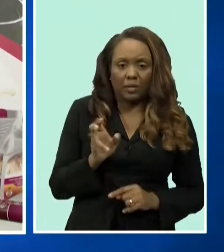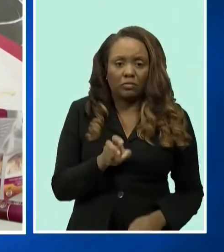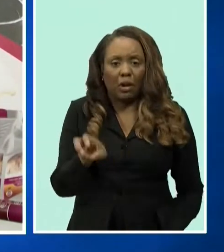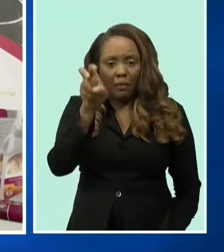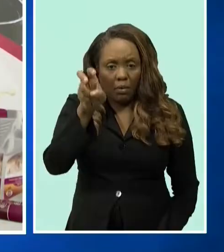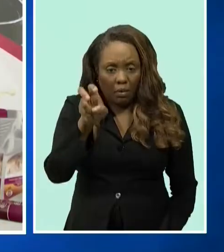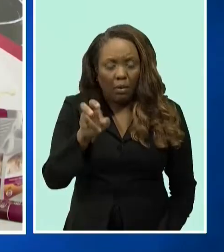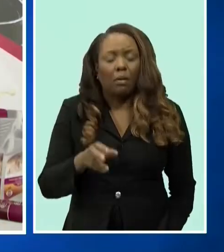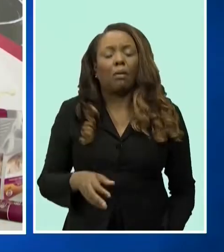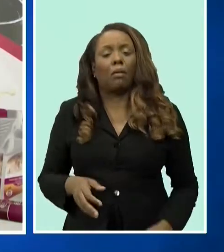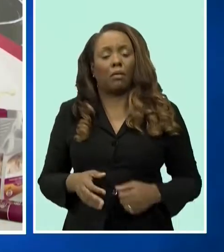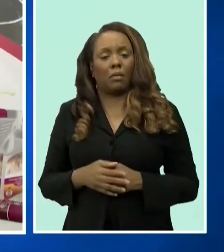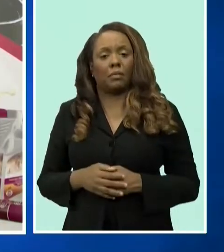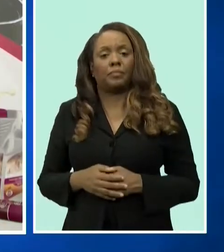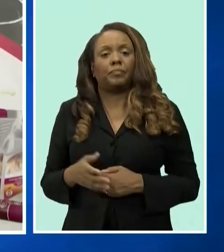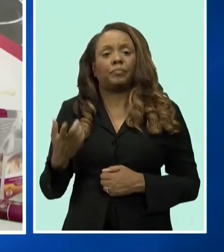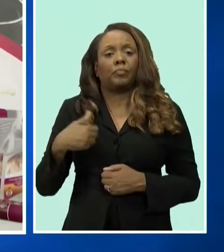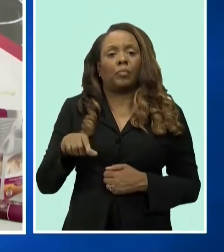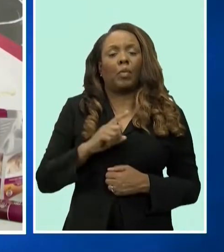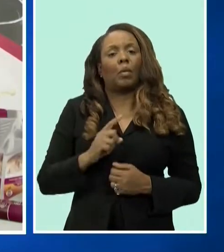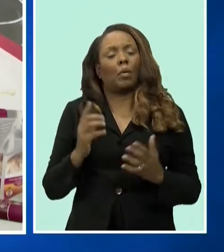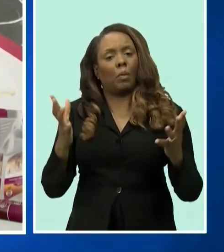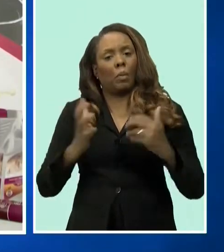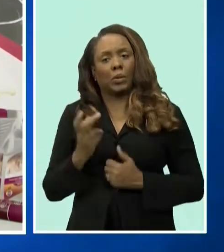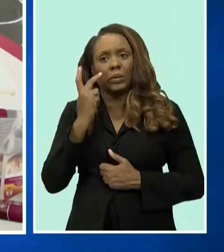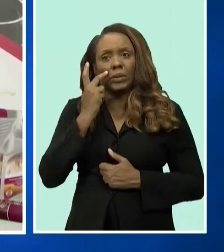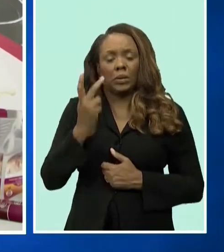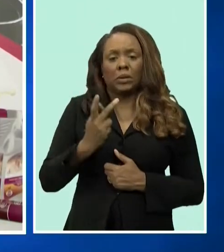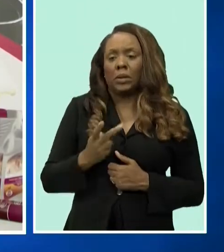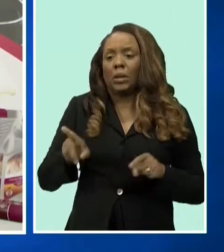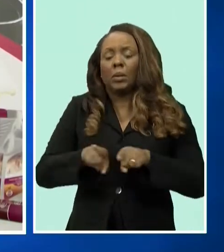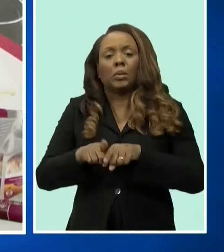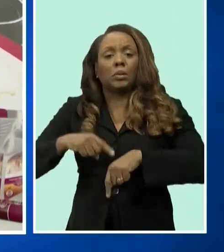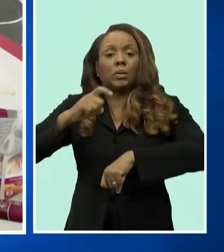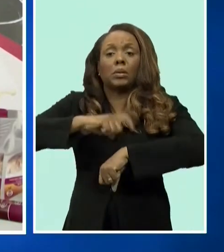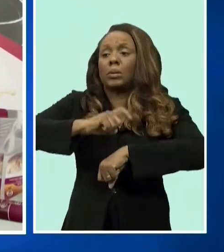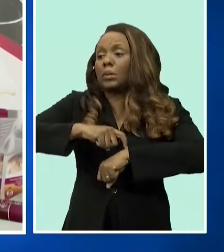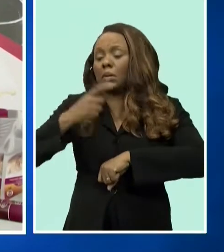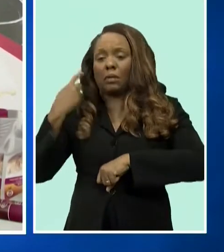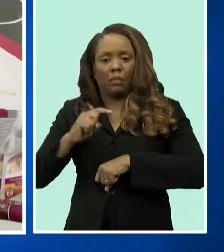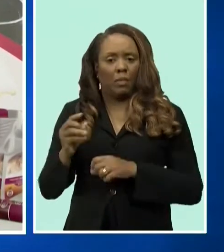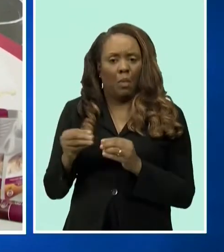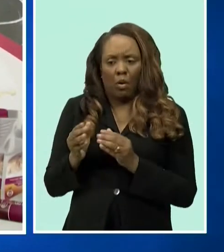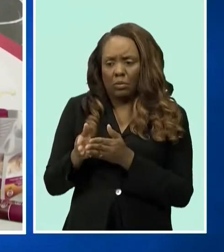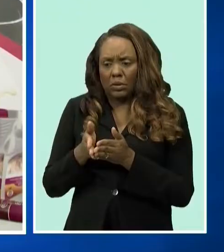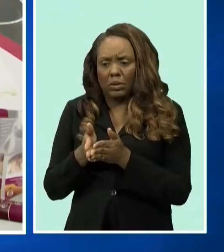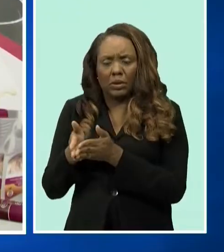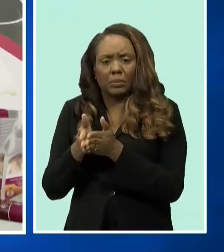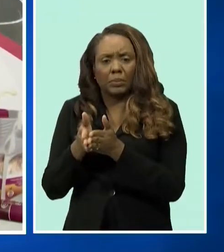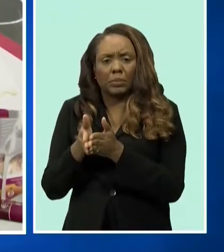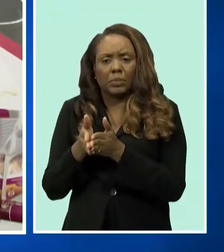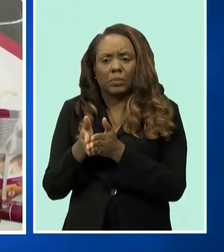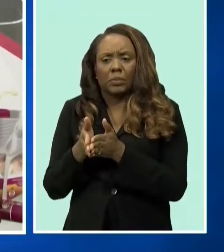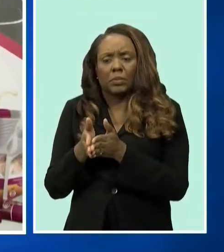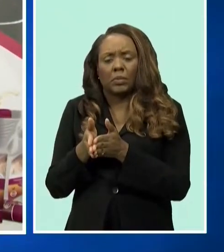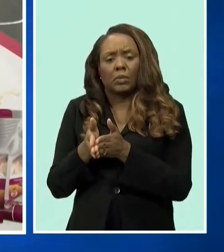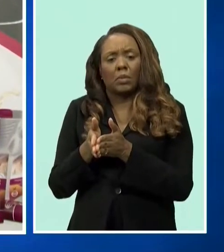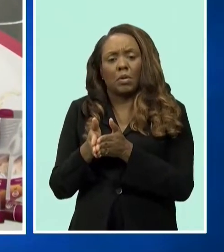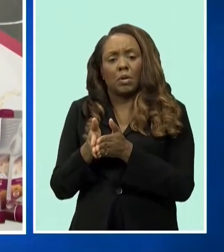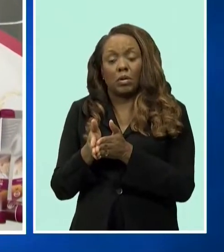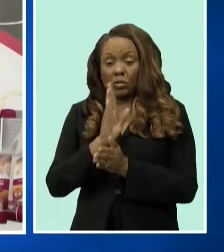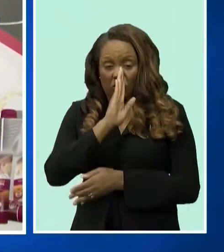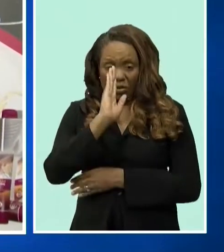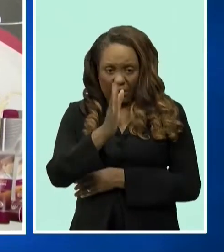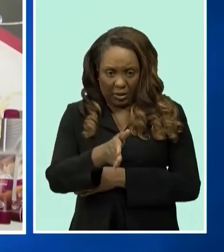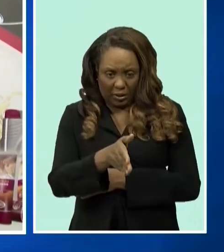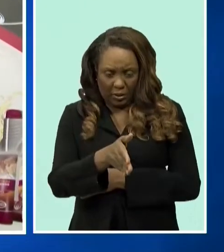straight, we're looking at the possibility and the time when we'll be able to have ship liners coming directly. You know, I mean,